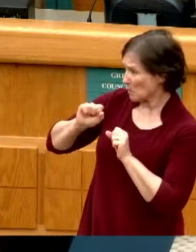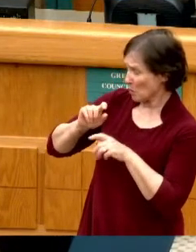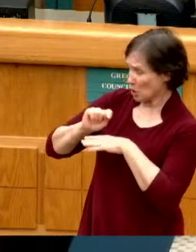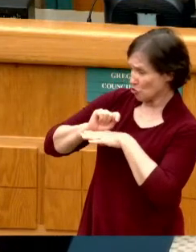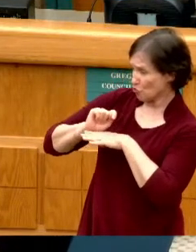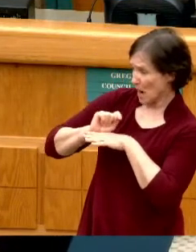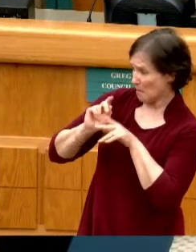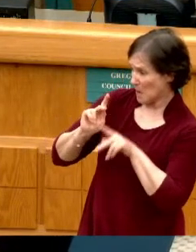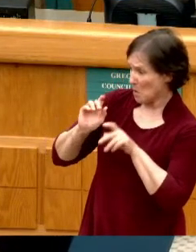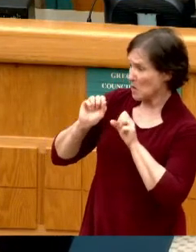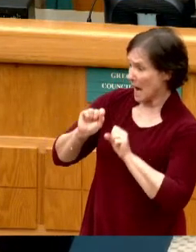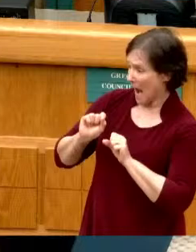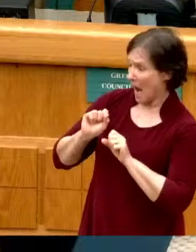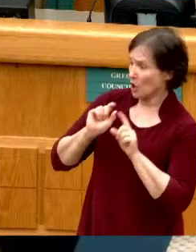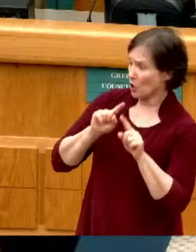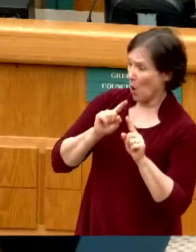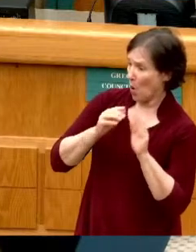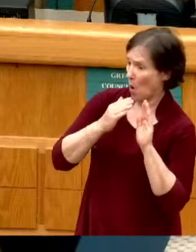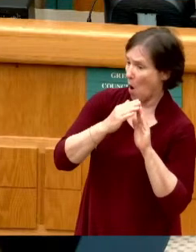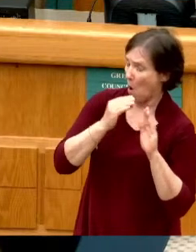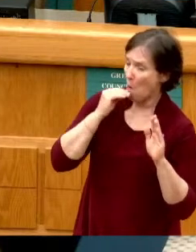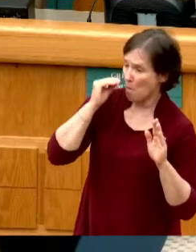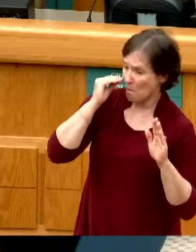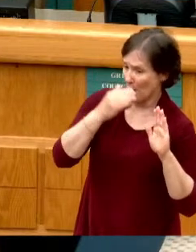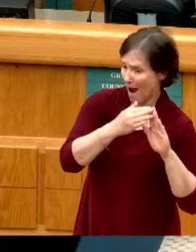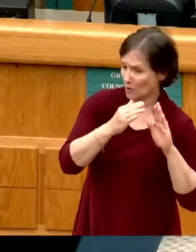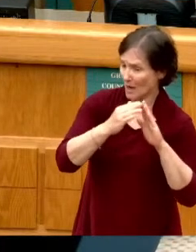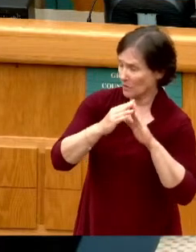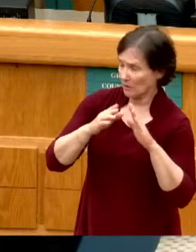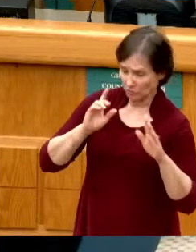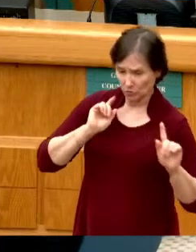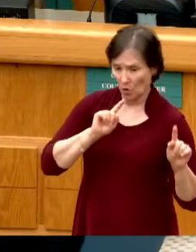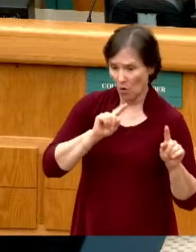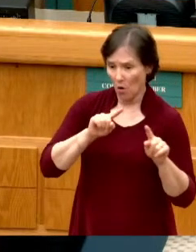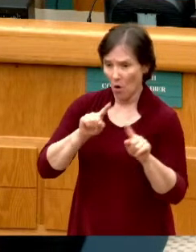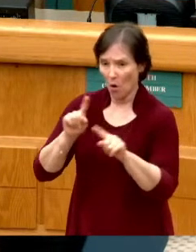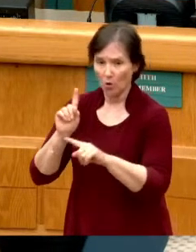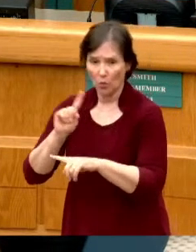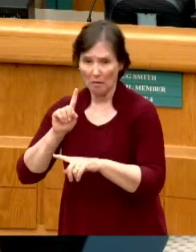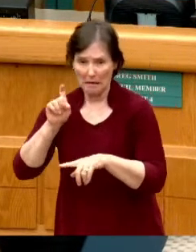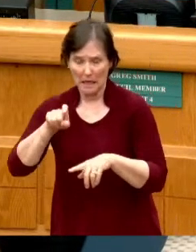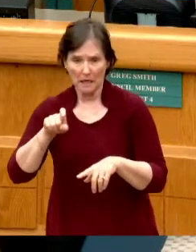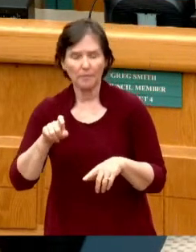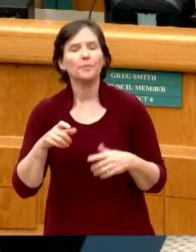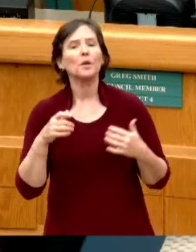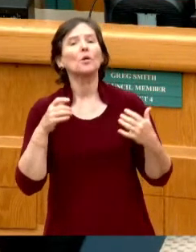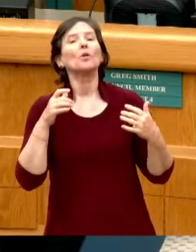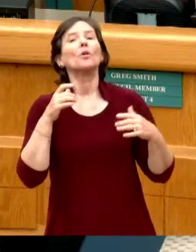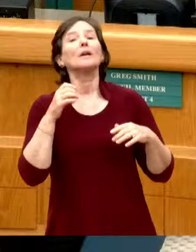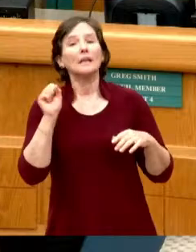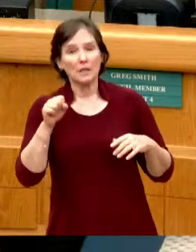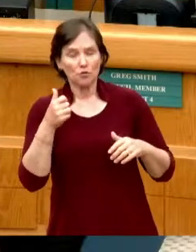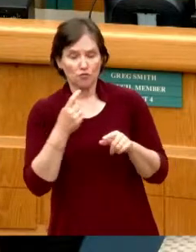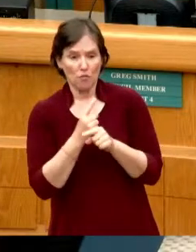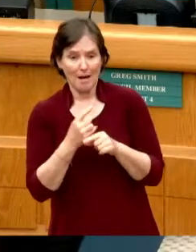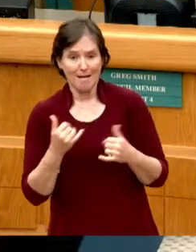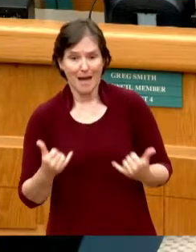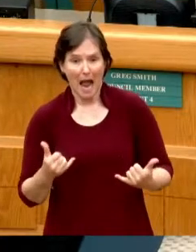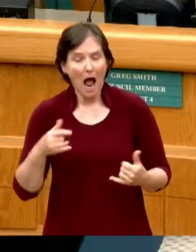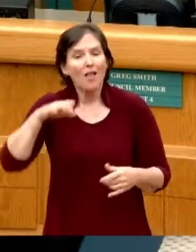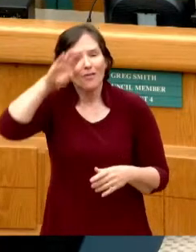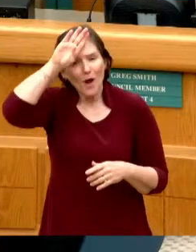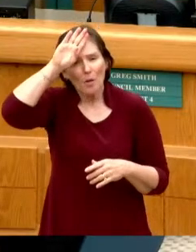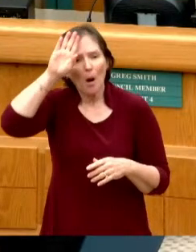in senior-heavy areas and administering the vaccine like that? Is that a thought? Well, right now, the fire department would be part of